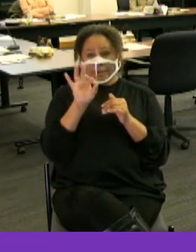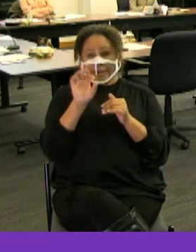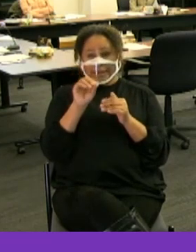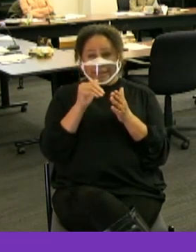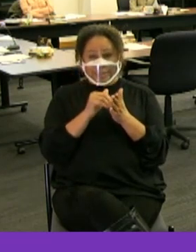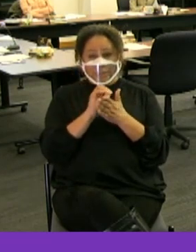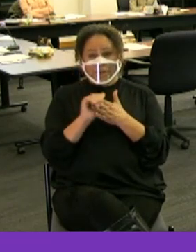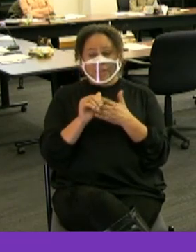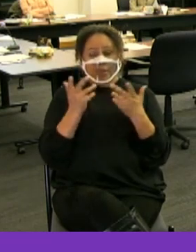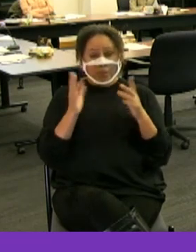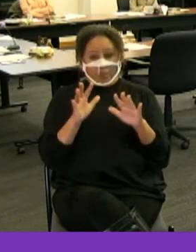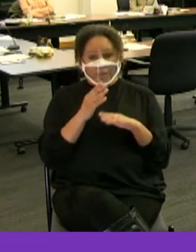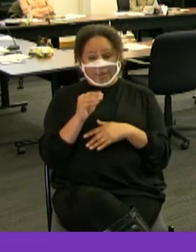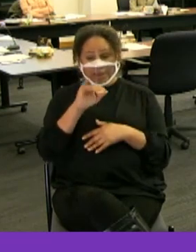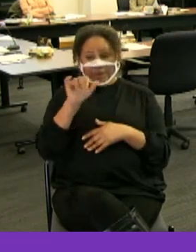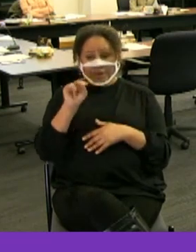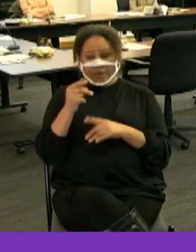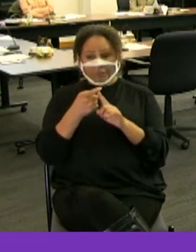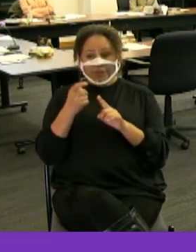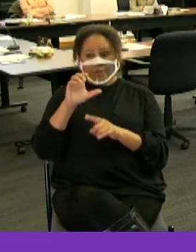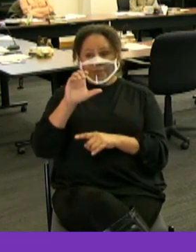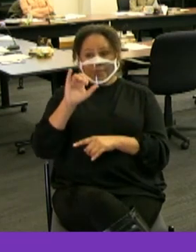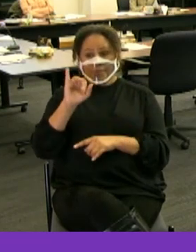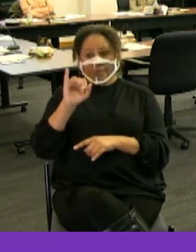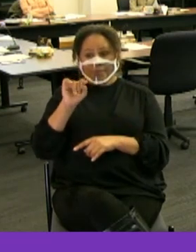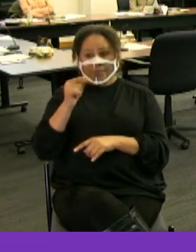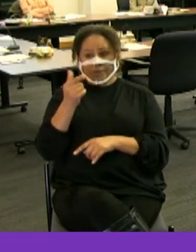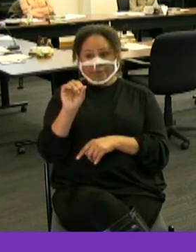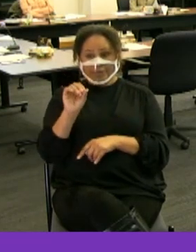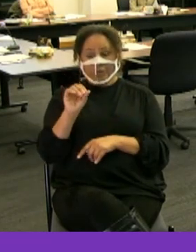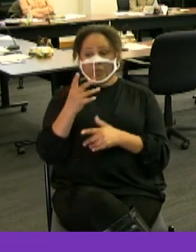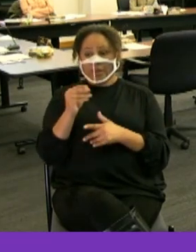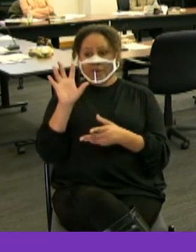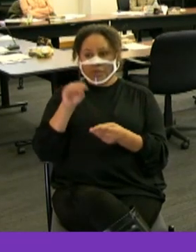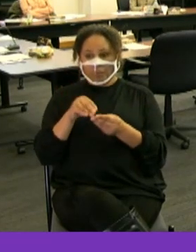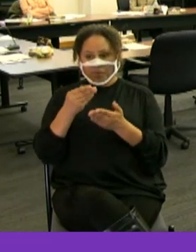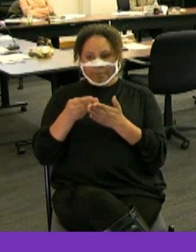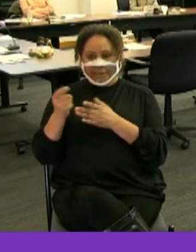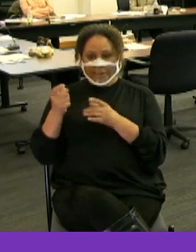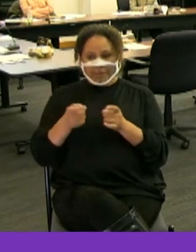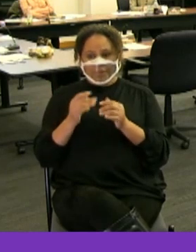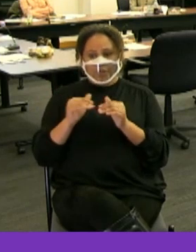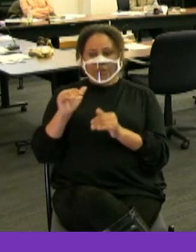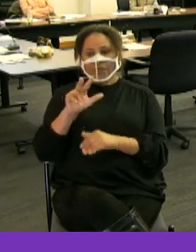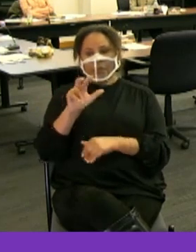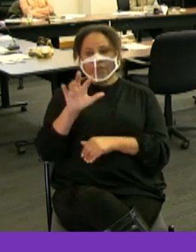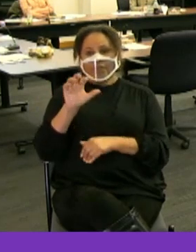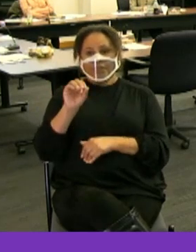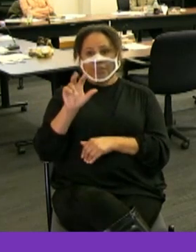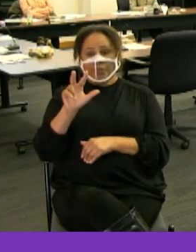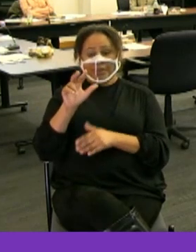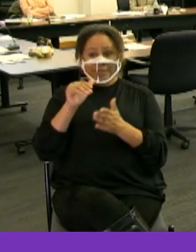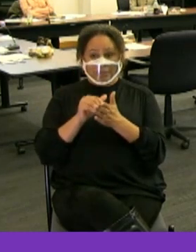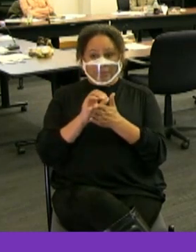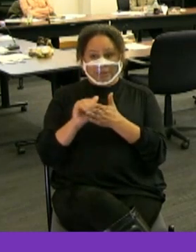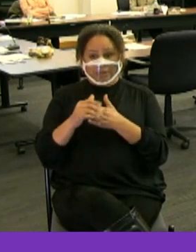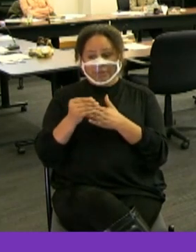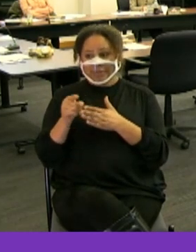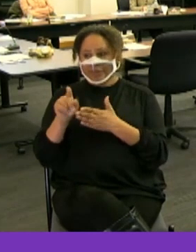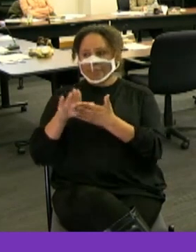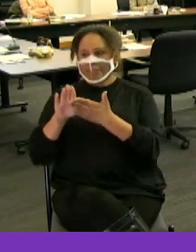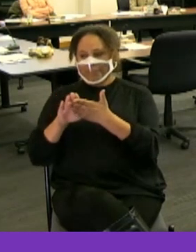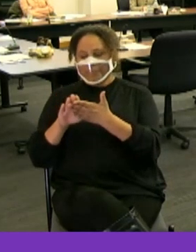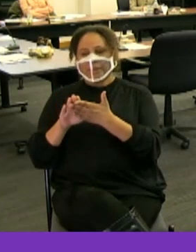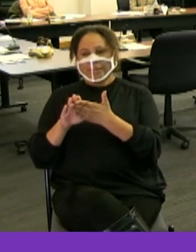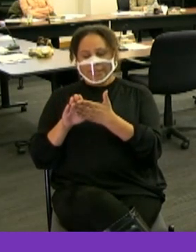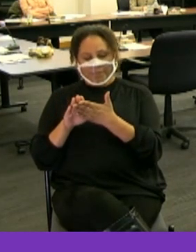$190,000. And then Jen Hannon from Citgo, and their total give to the foundation is over $353,000, and they will be recognized at Night